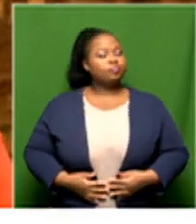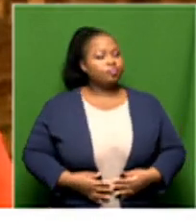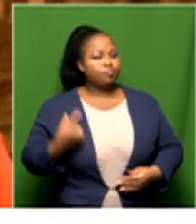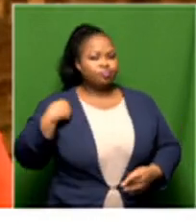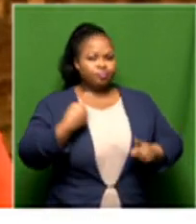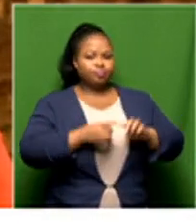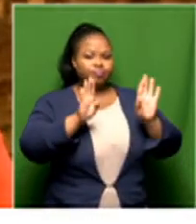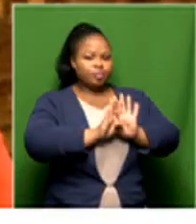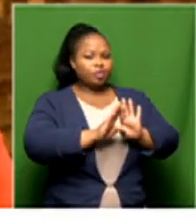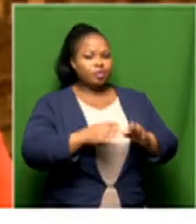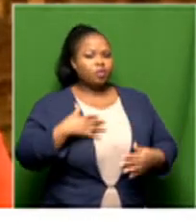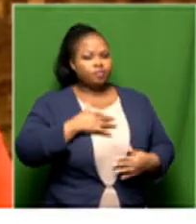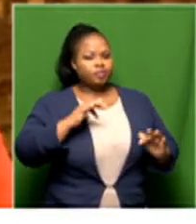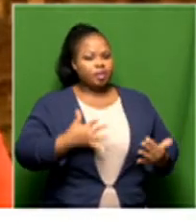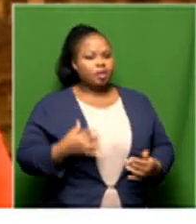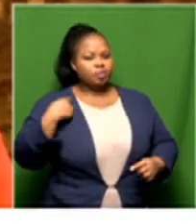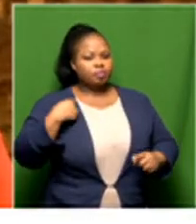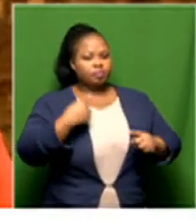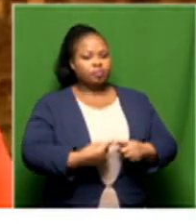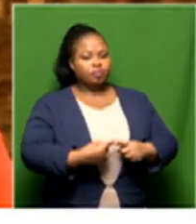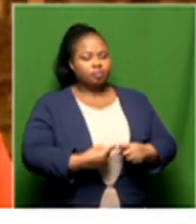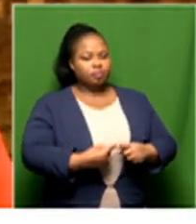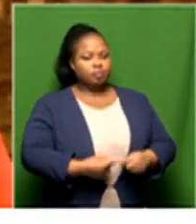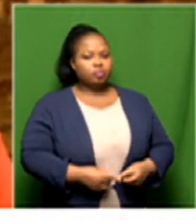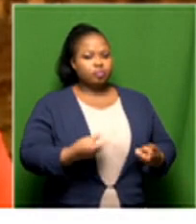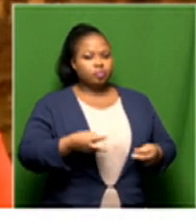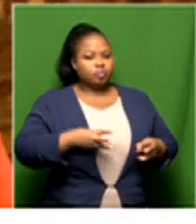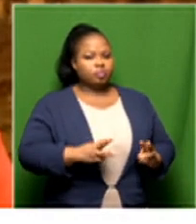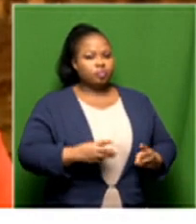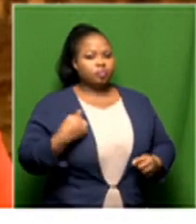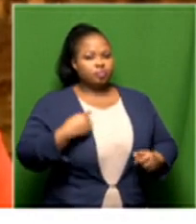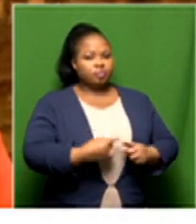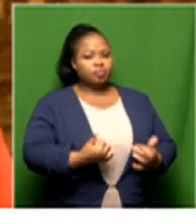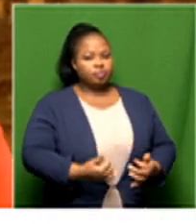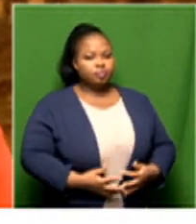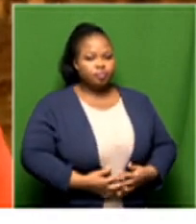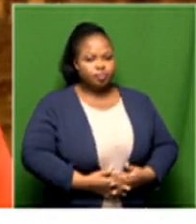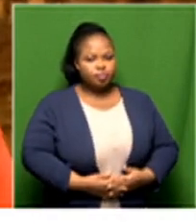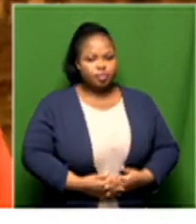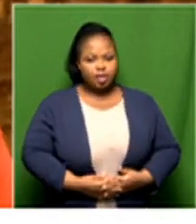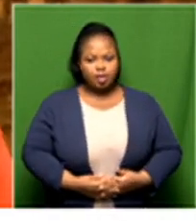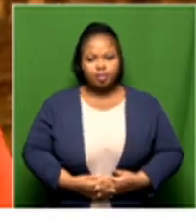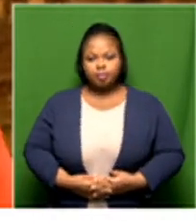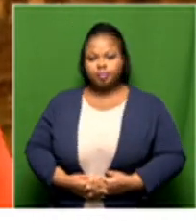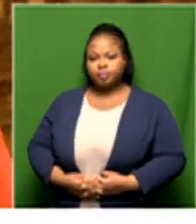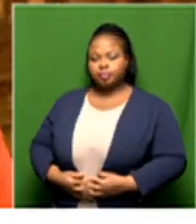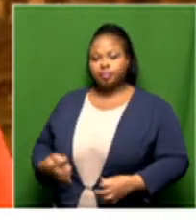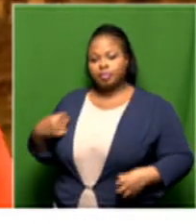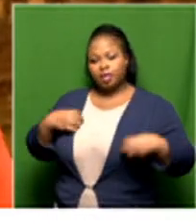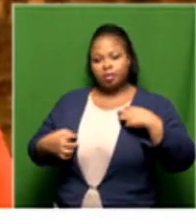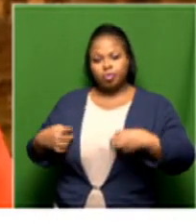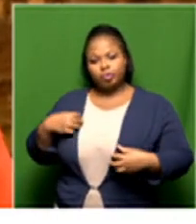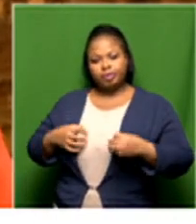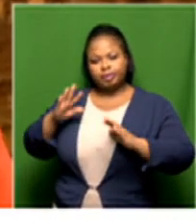the lockdown been treating you so far in terms of acclimatizing to this new way of doing things? It's been mixed emotions so far.